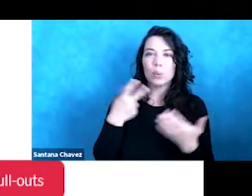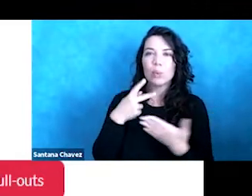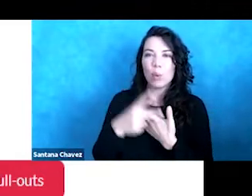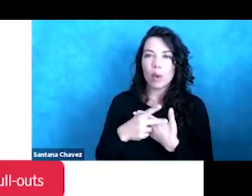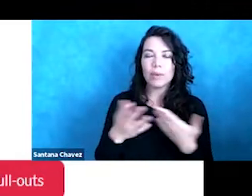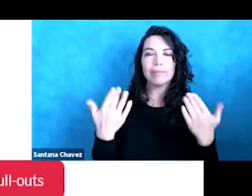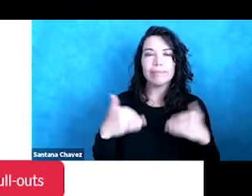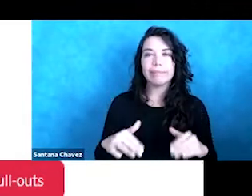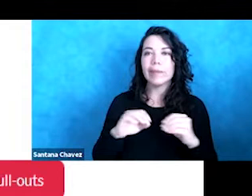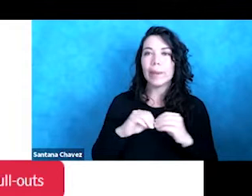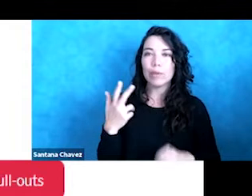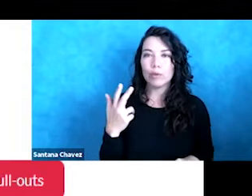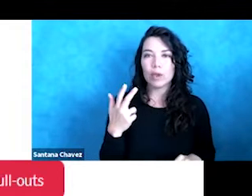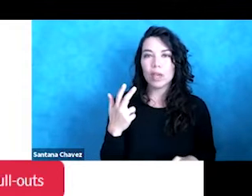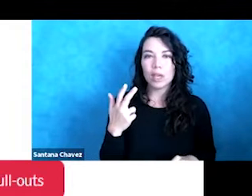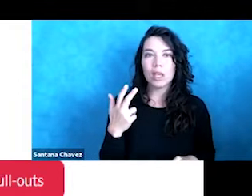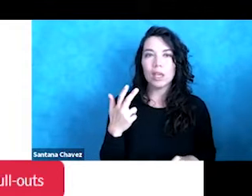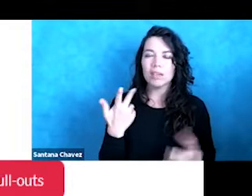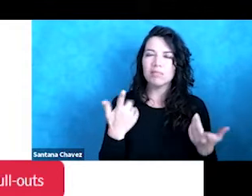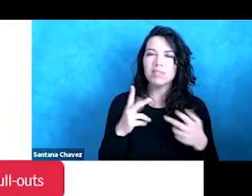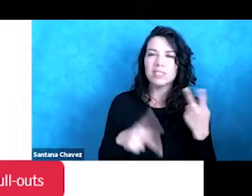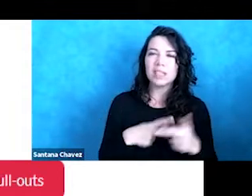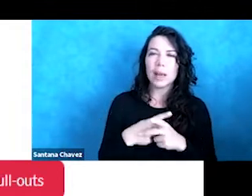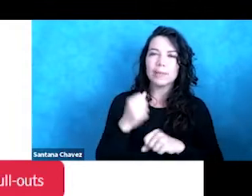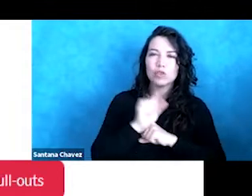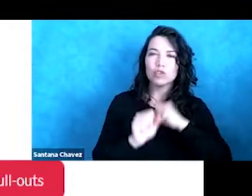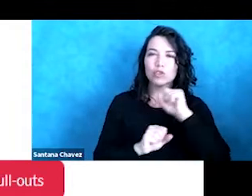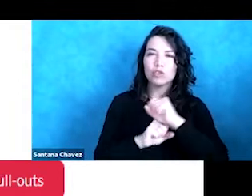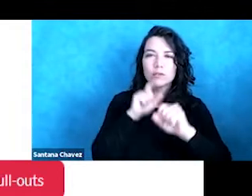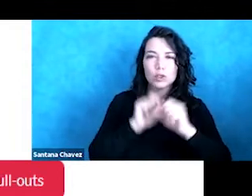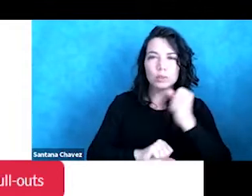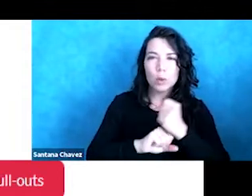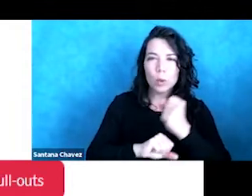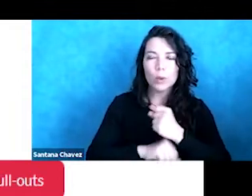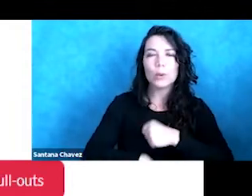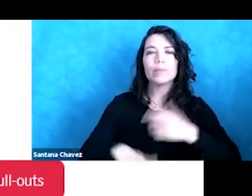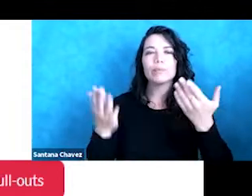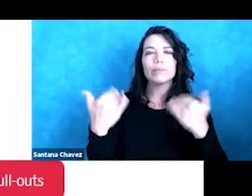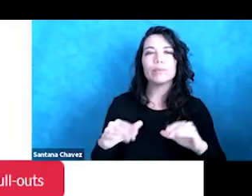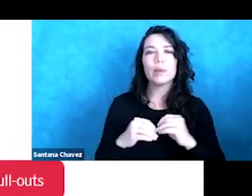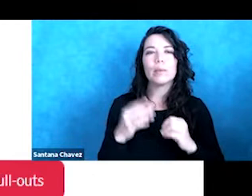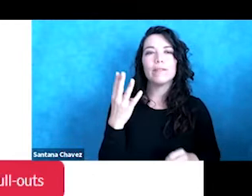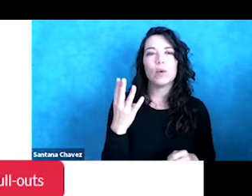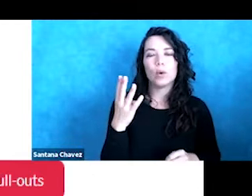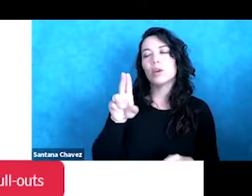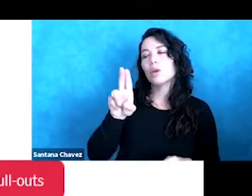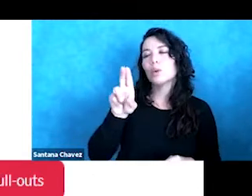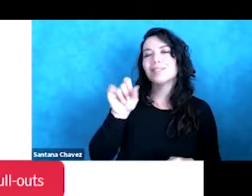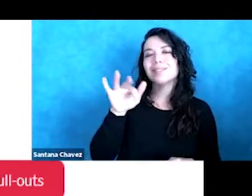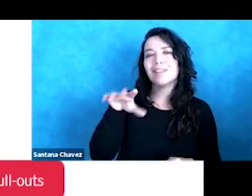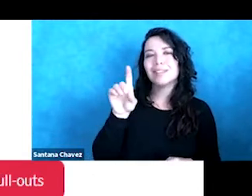Section 3, which looks at frameworks that support MHPSS programming, and section 4, which follows the USAID program